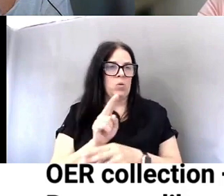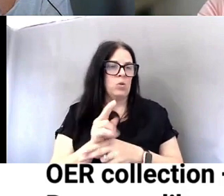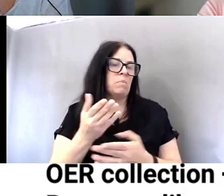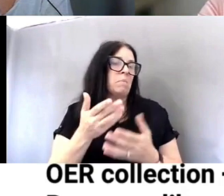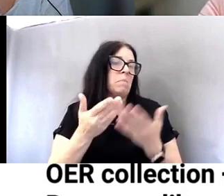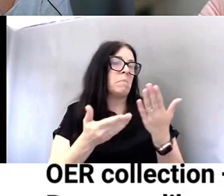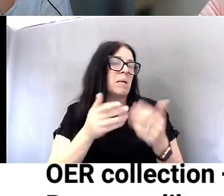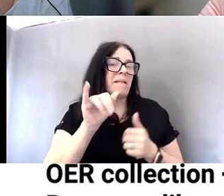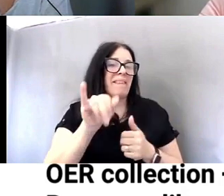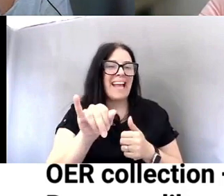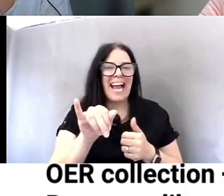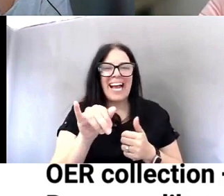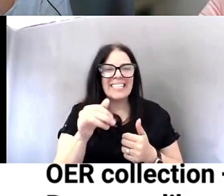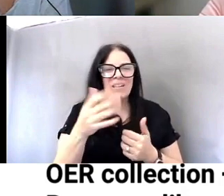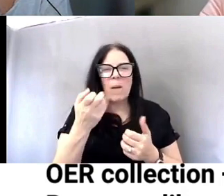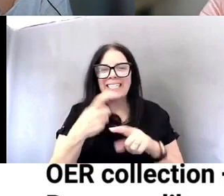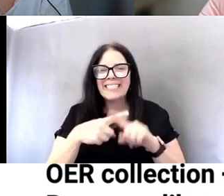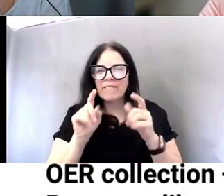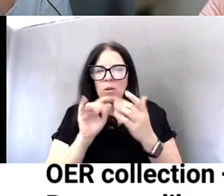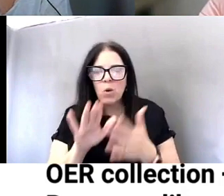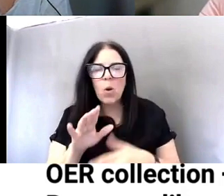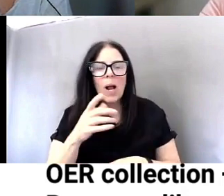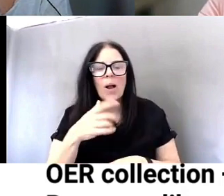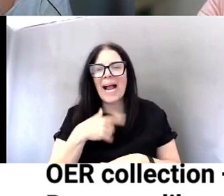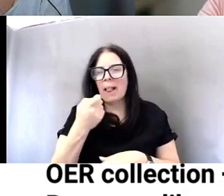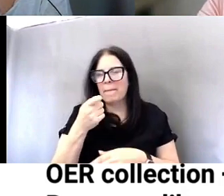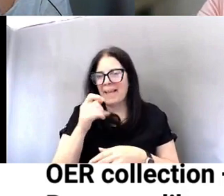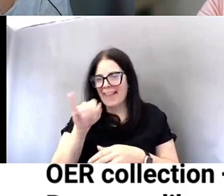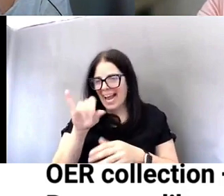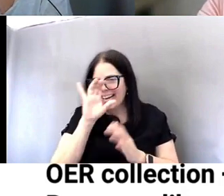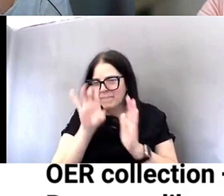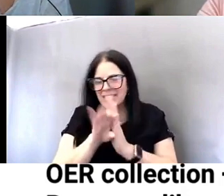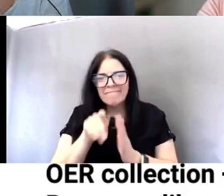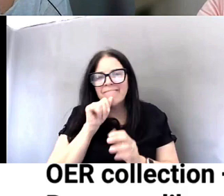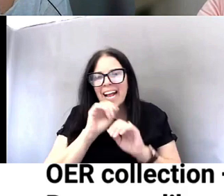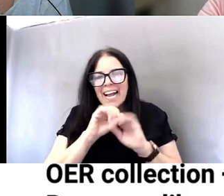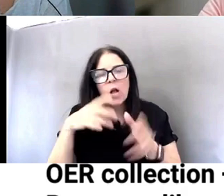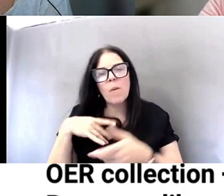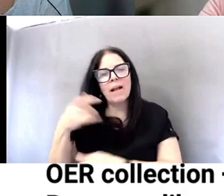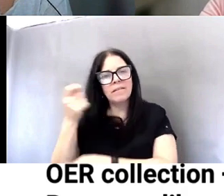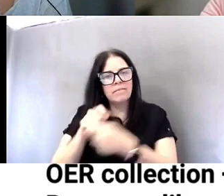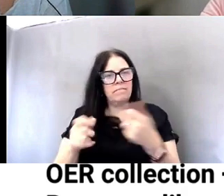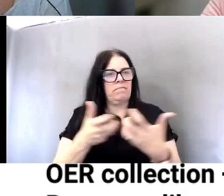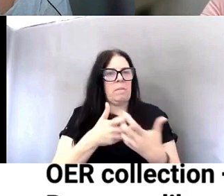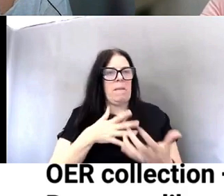format or the content so that it suited what they were doing with their learners.